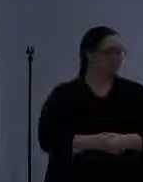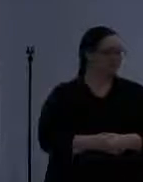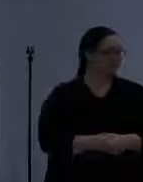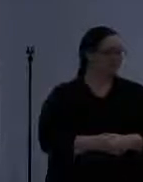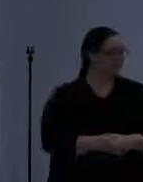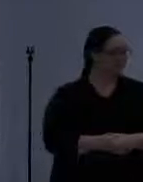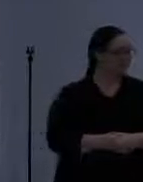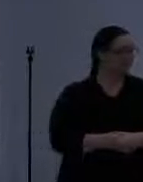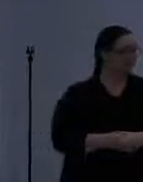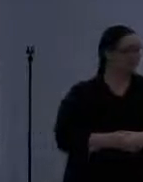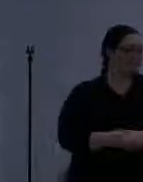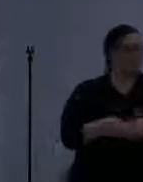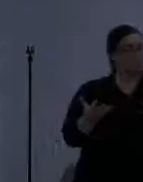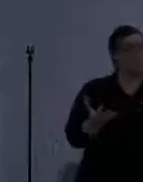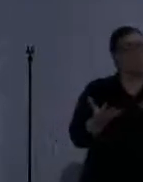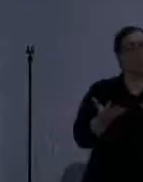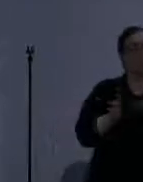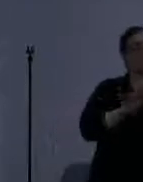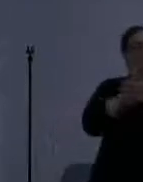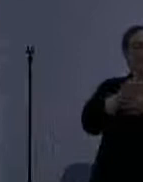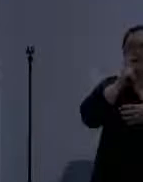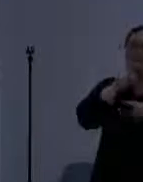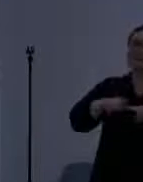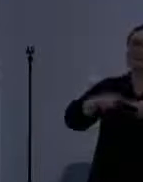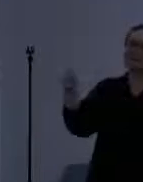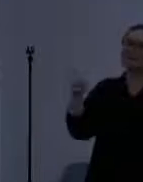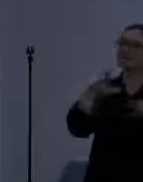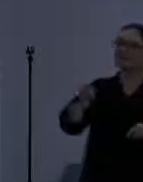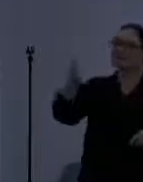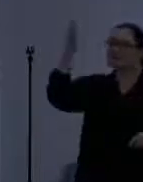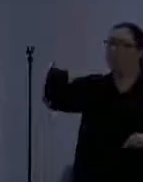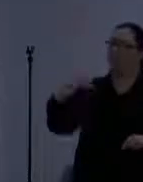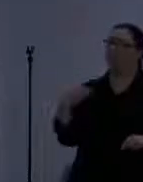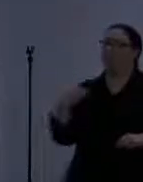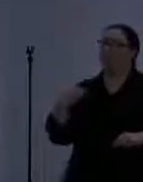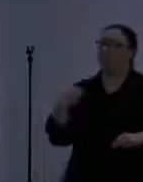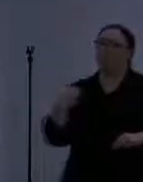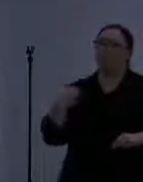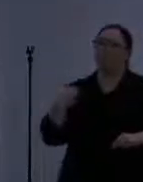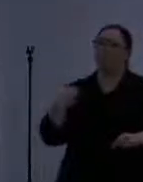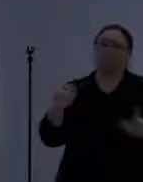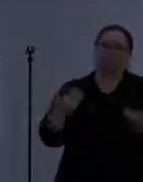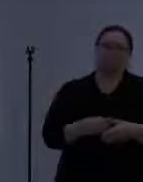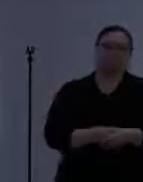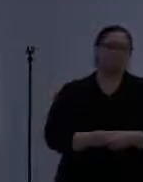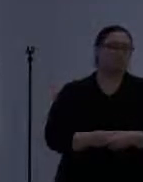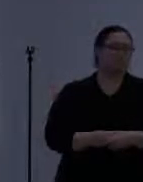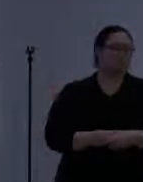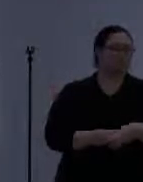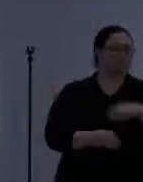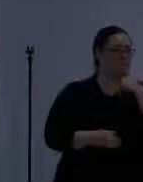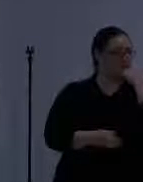going to be quite different from what has been happening in the past in WA.